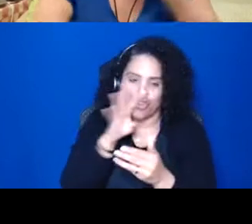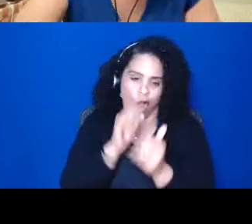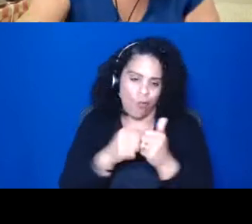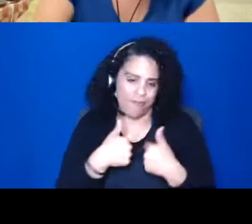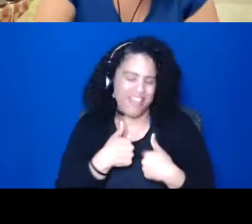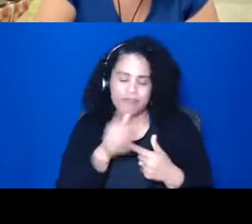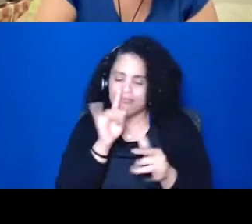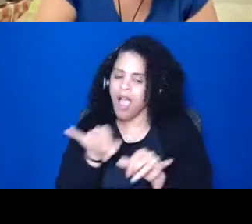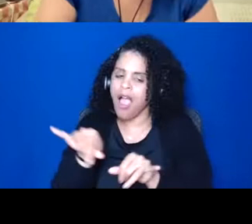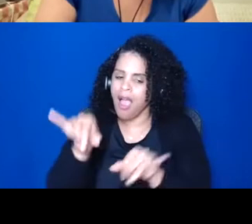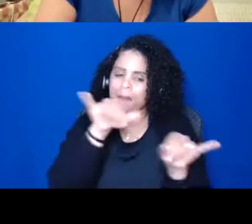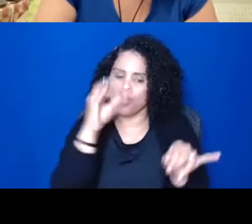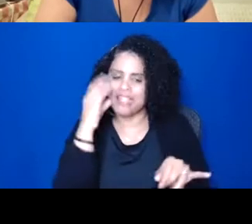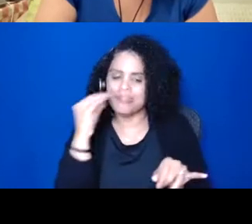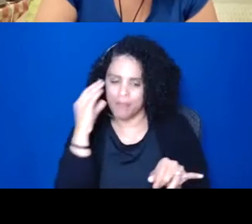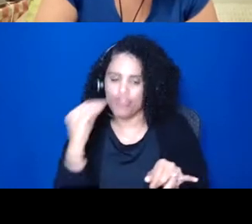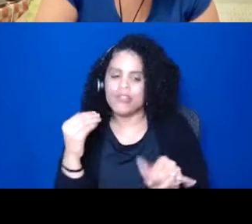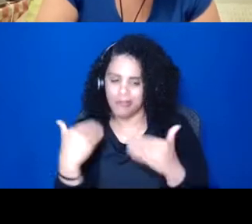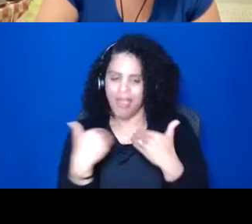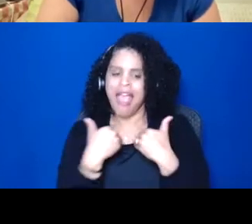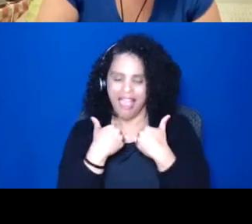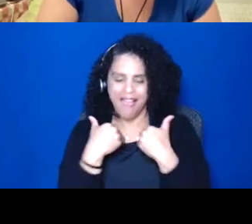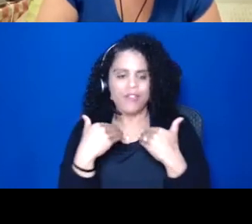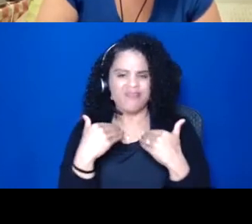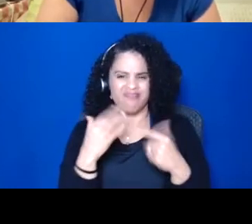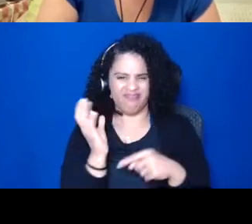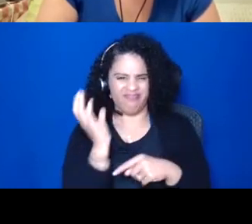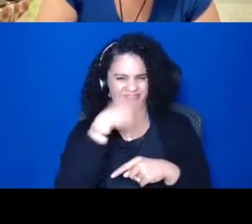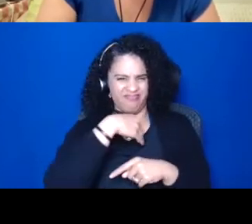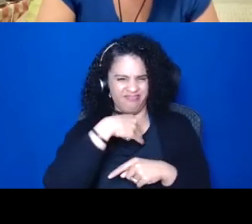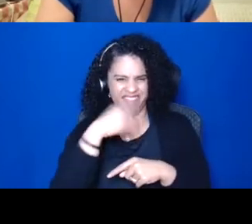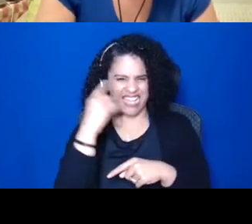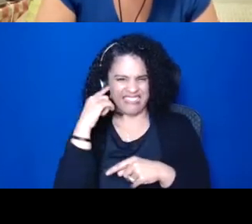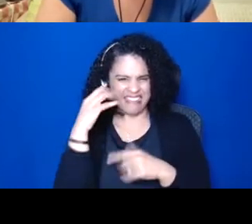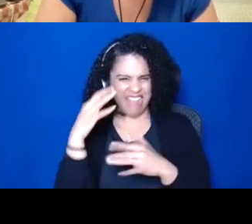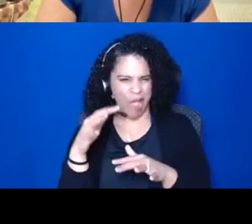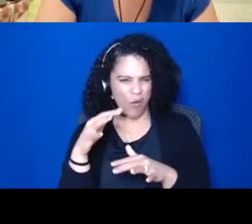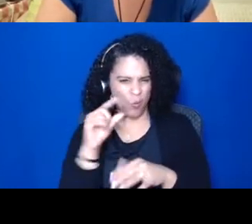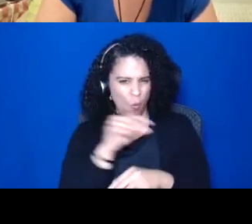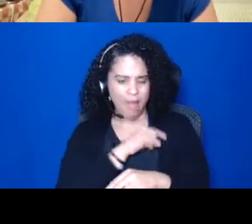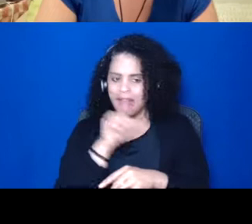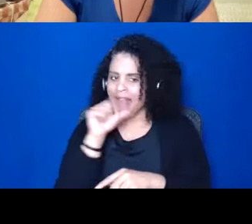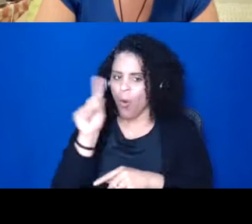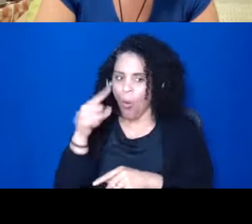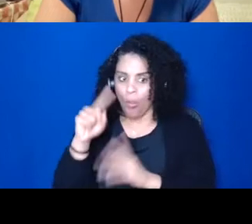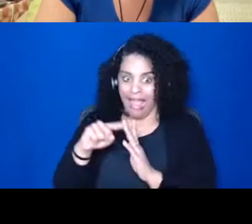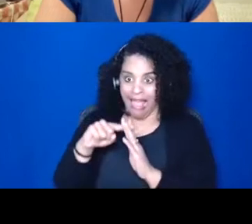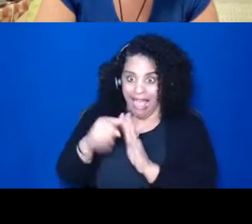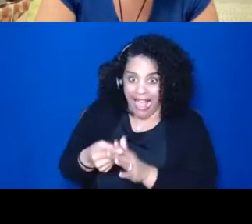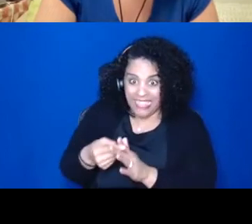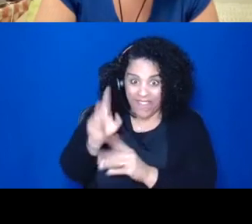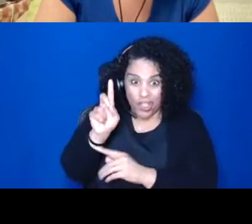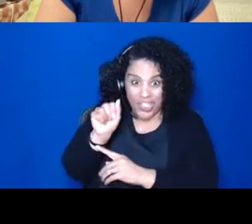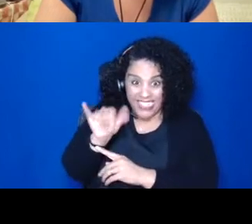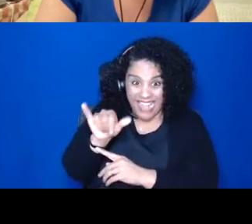common experience to have a very odd sort of sound quality, not just on the activation day, but